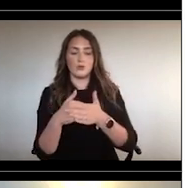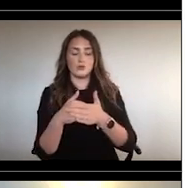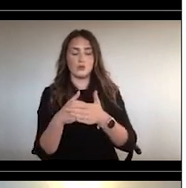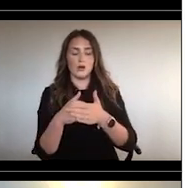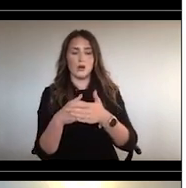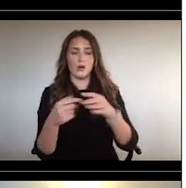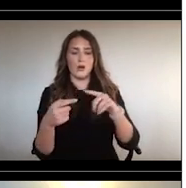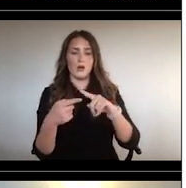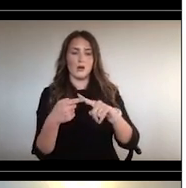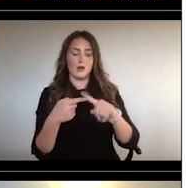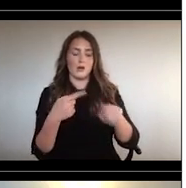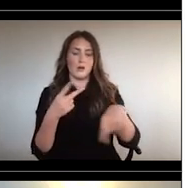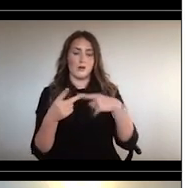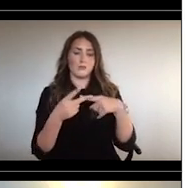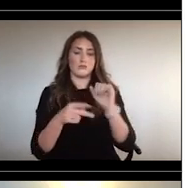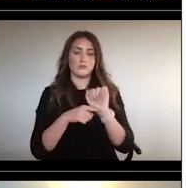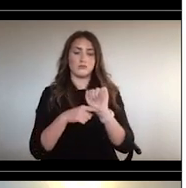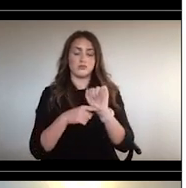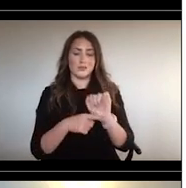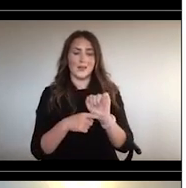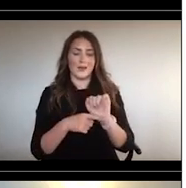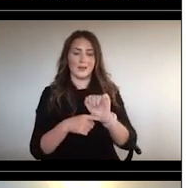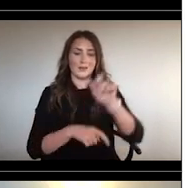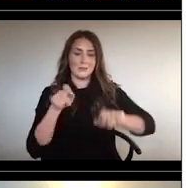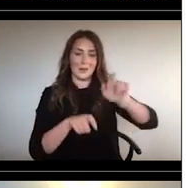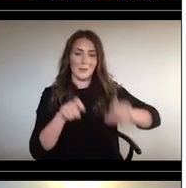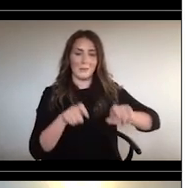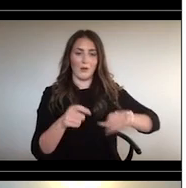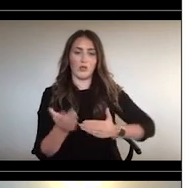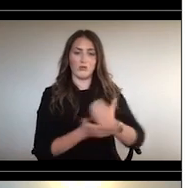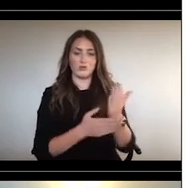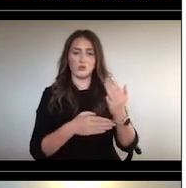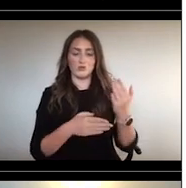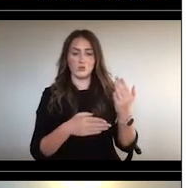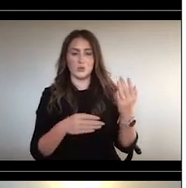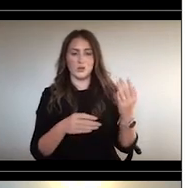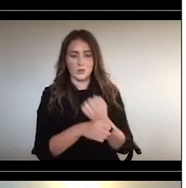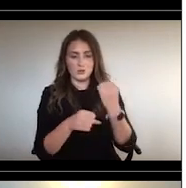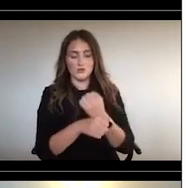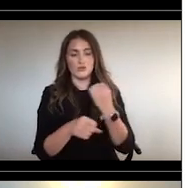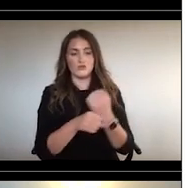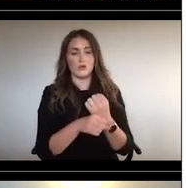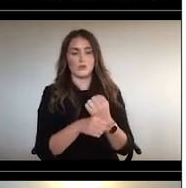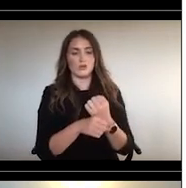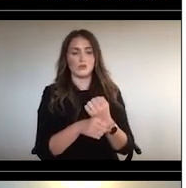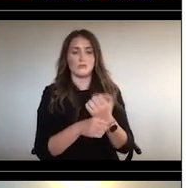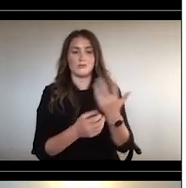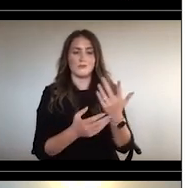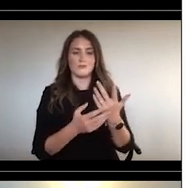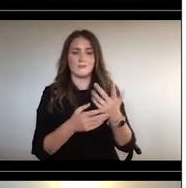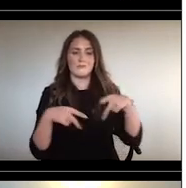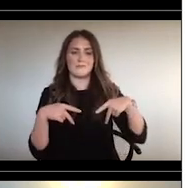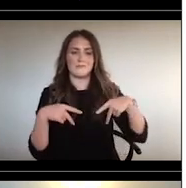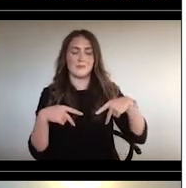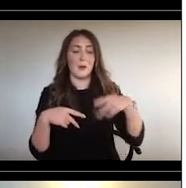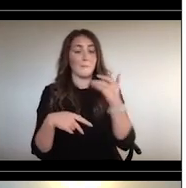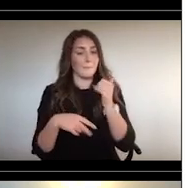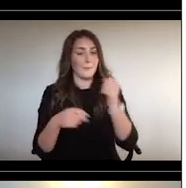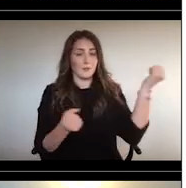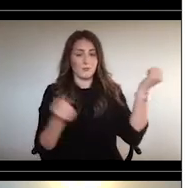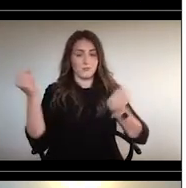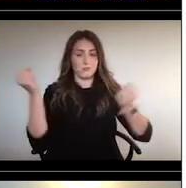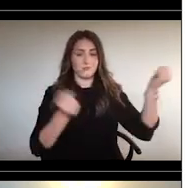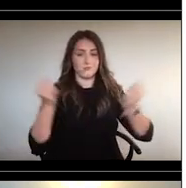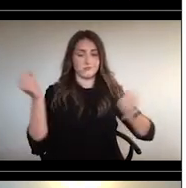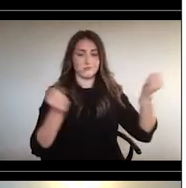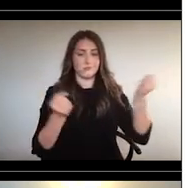we can protect people during the construction stage from fast and careless drivers. I think truck drivers they're referring to